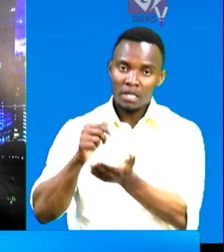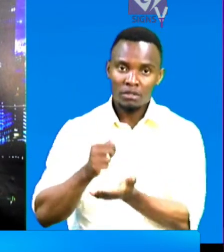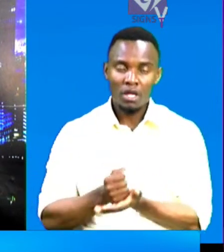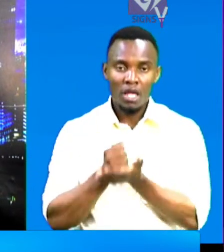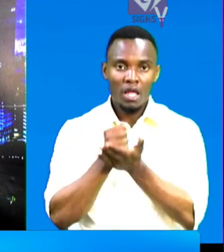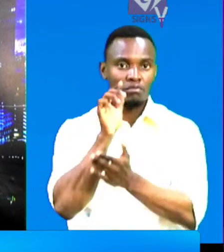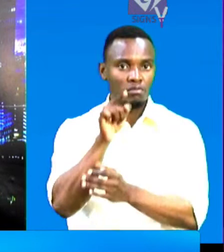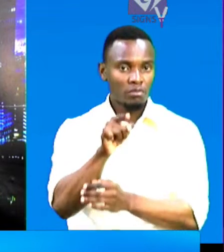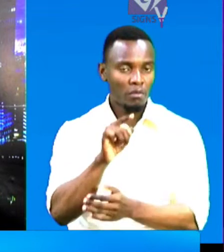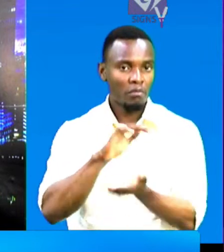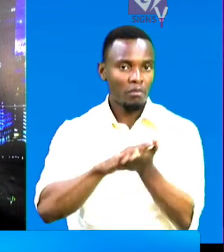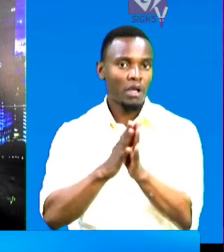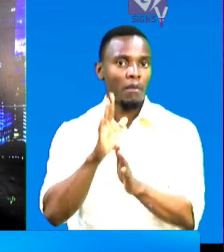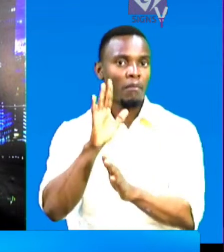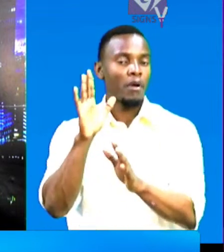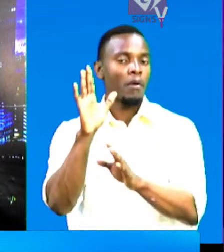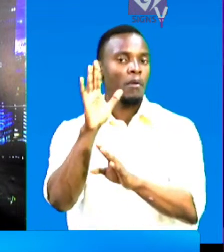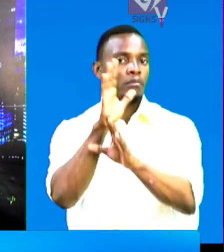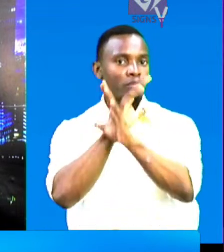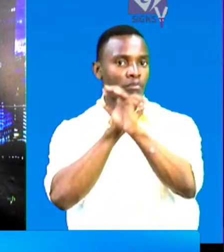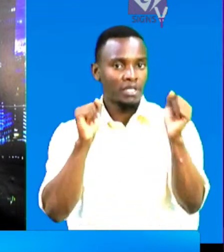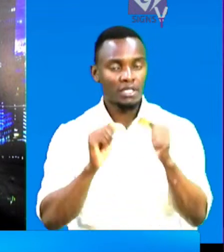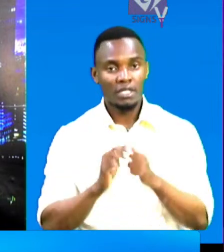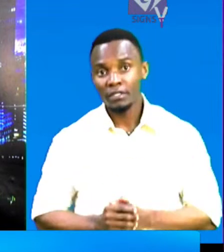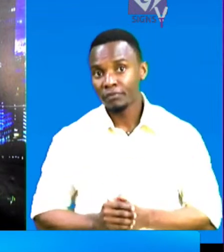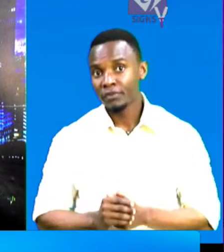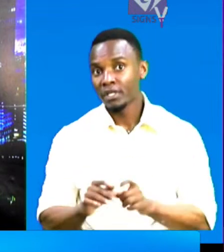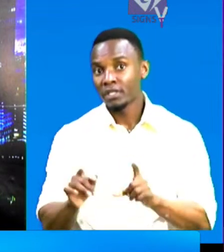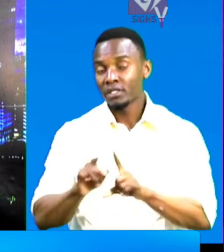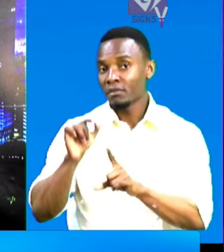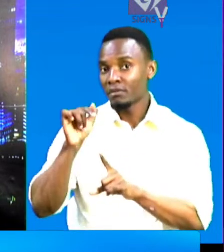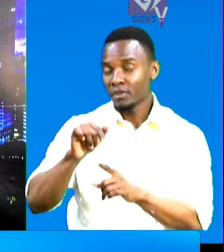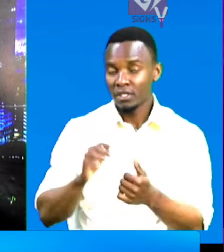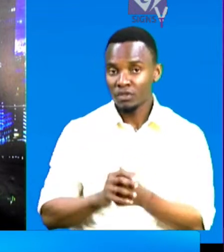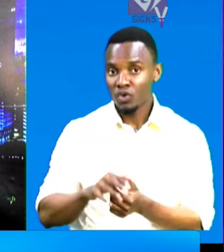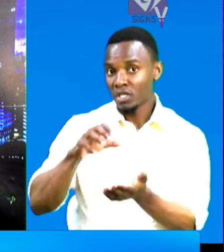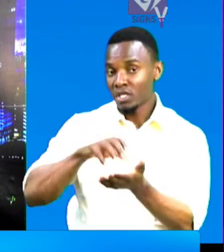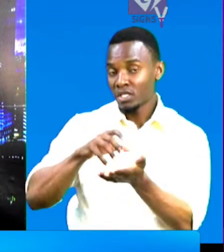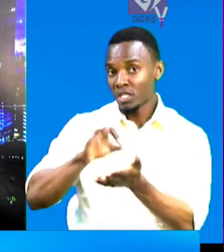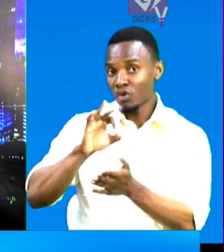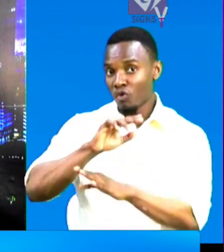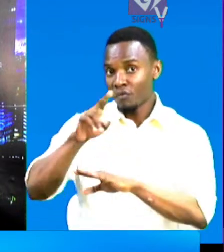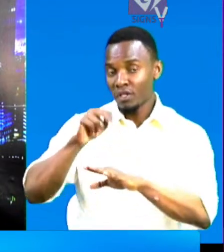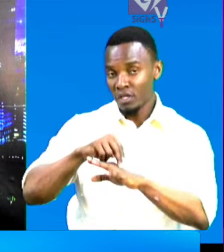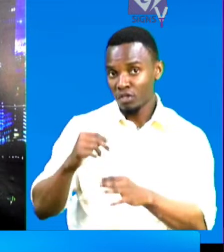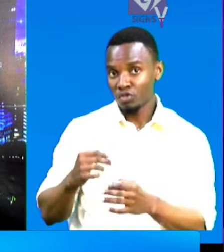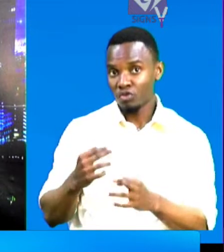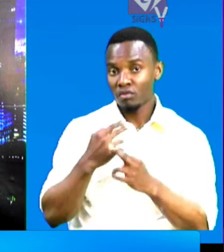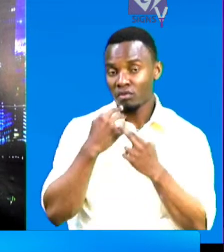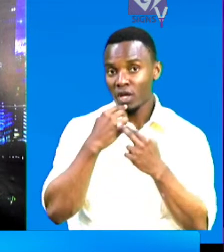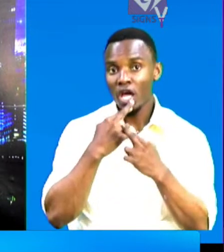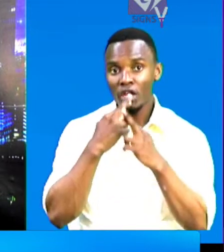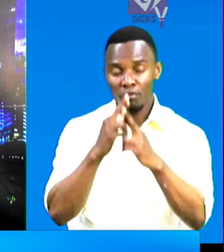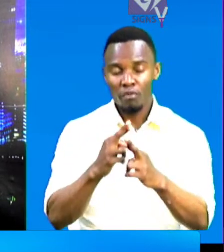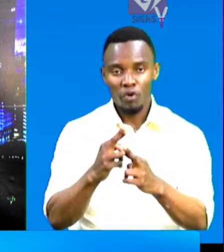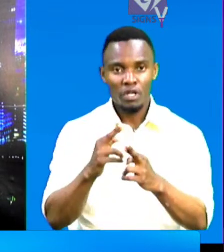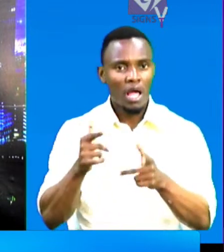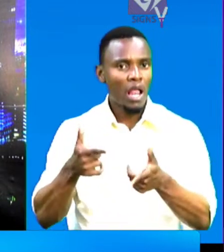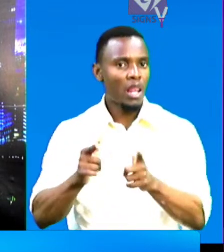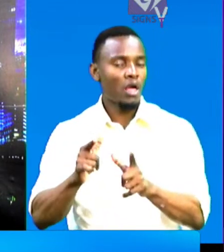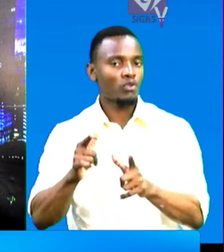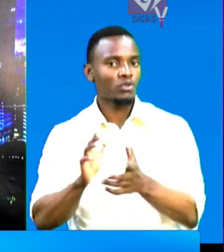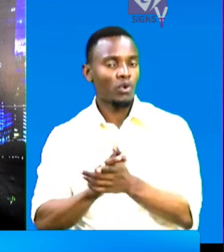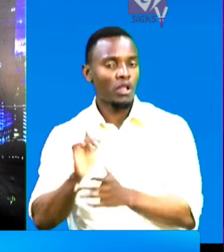into office. The State of the Nation address provides the president with a platform to address the issues facing